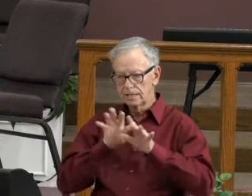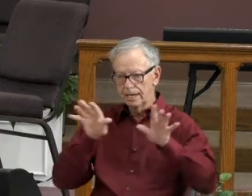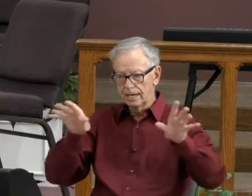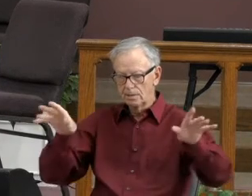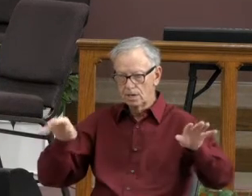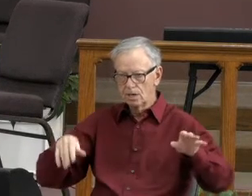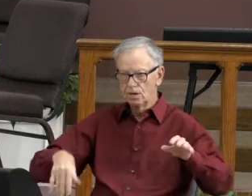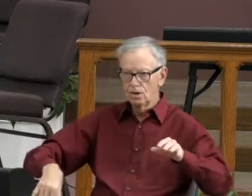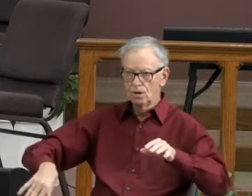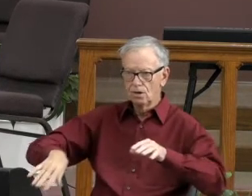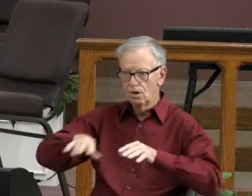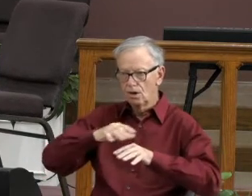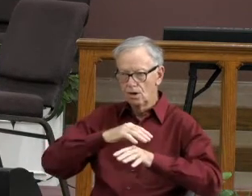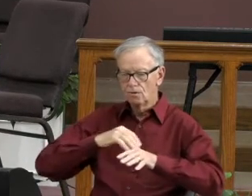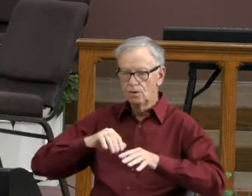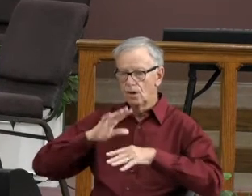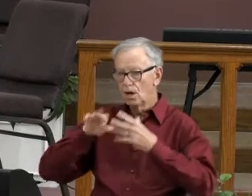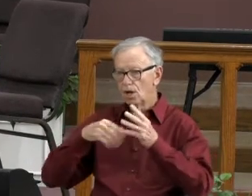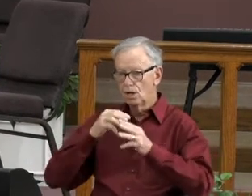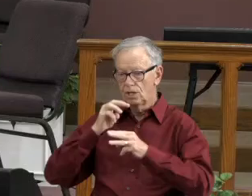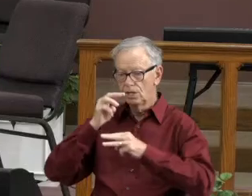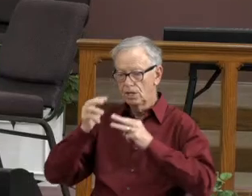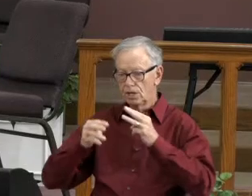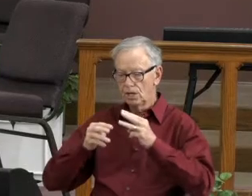abroad over the face of the whole earth.